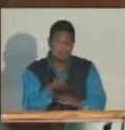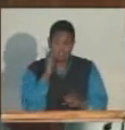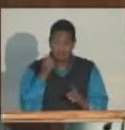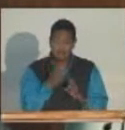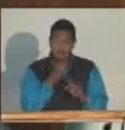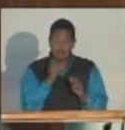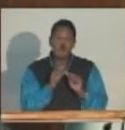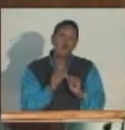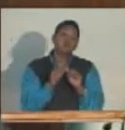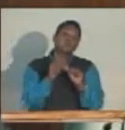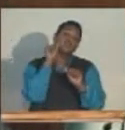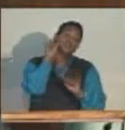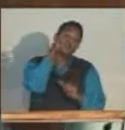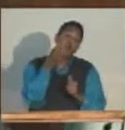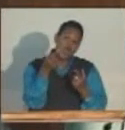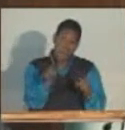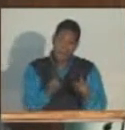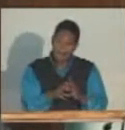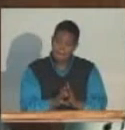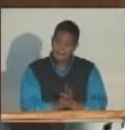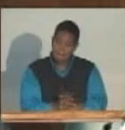continuing tomorrow.